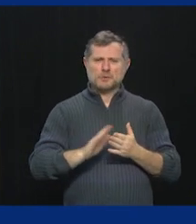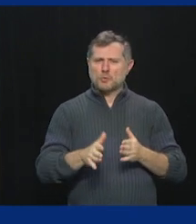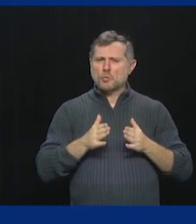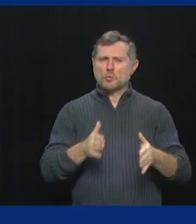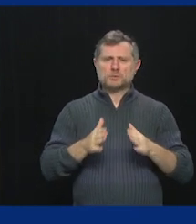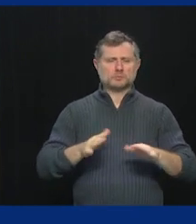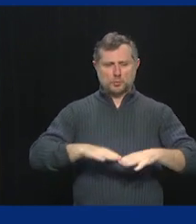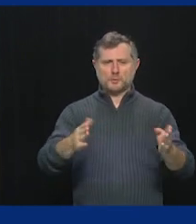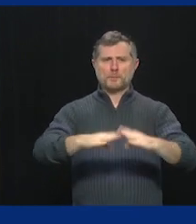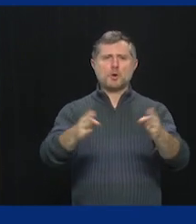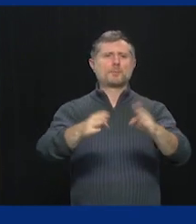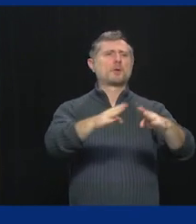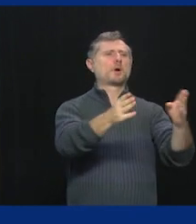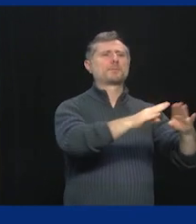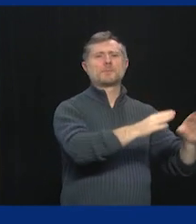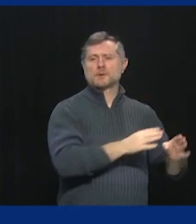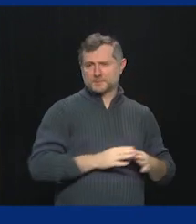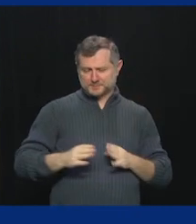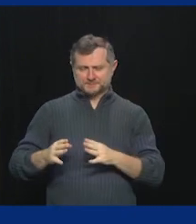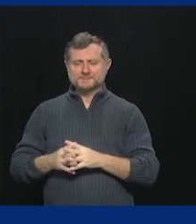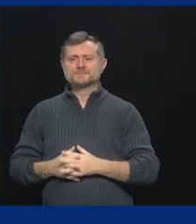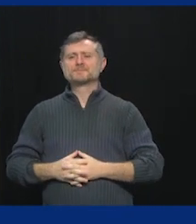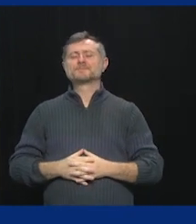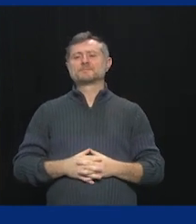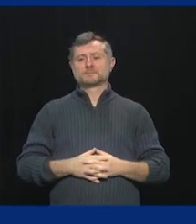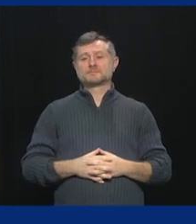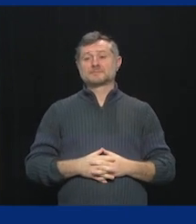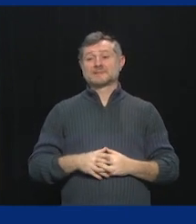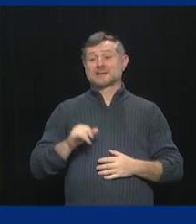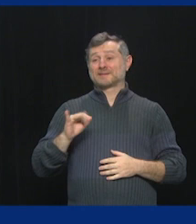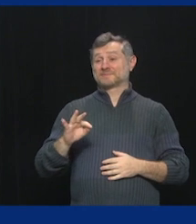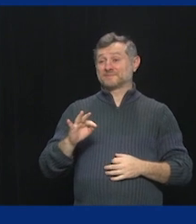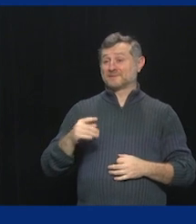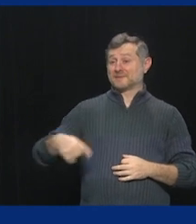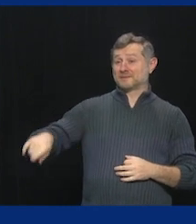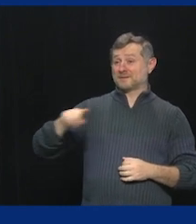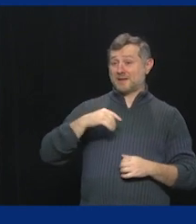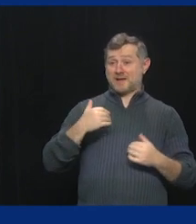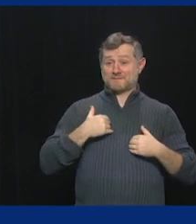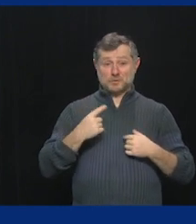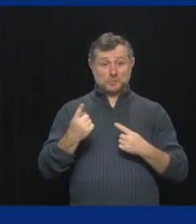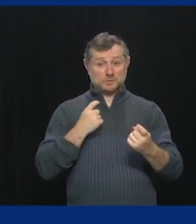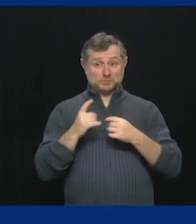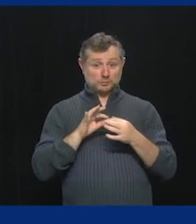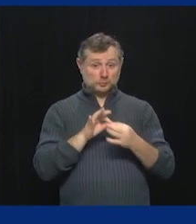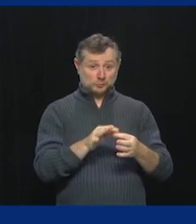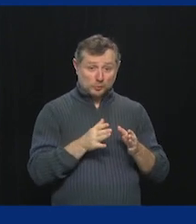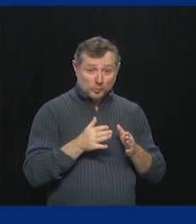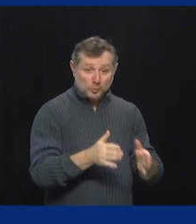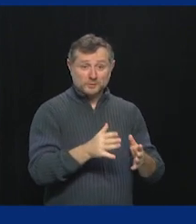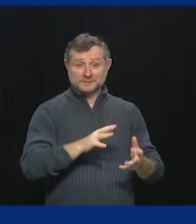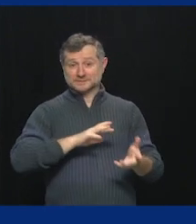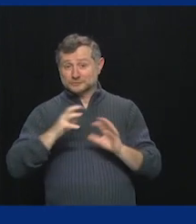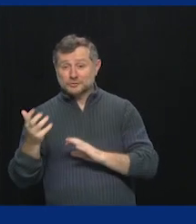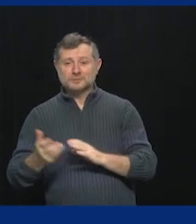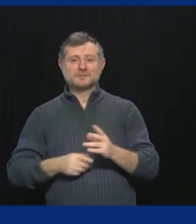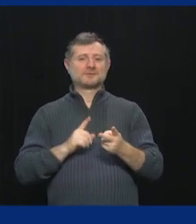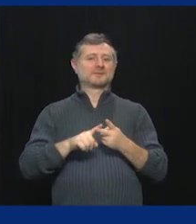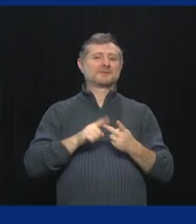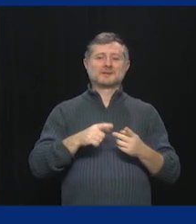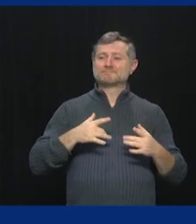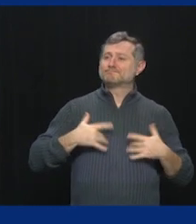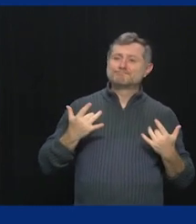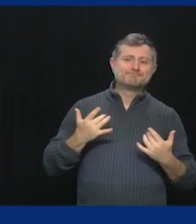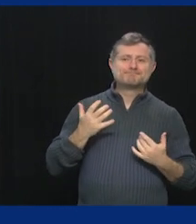reopened. If in fact anyone still has a question about roads that are out or what the progress is, they